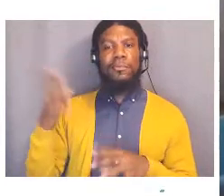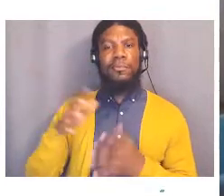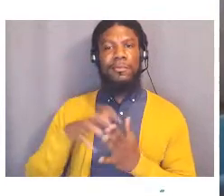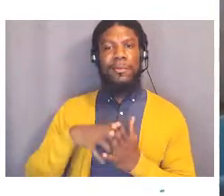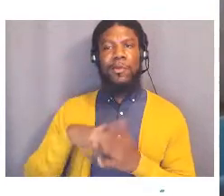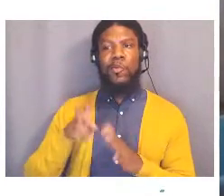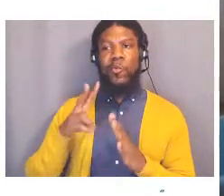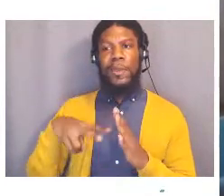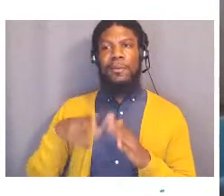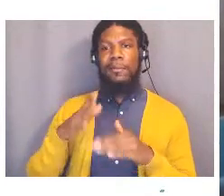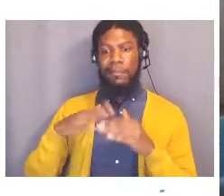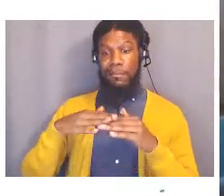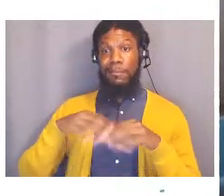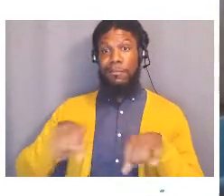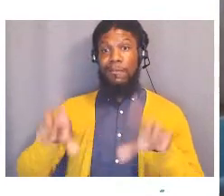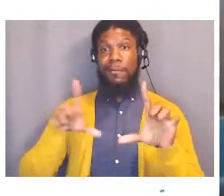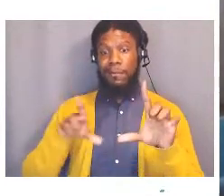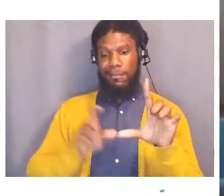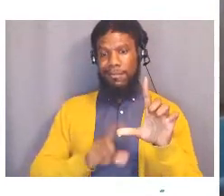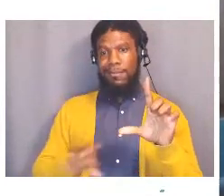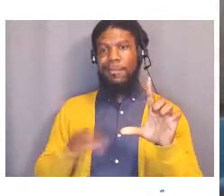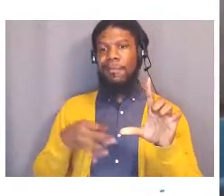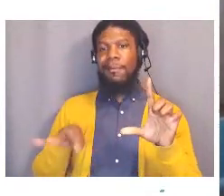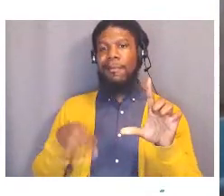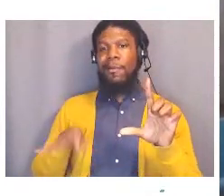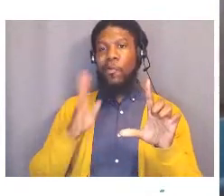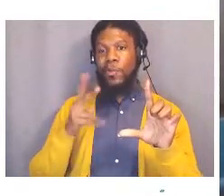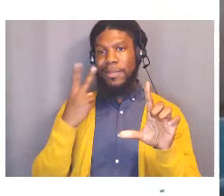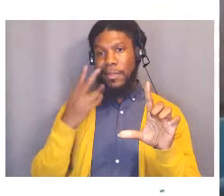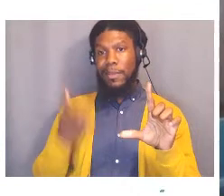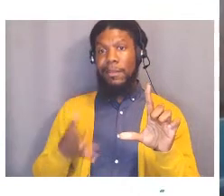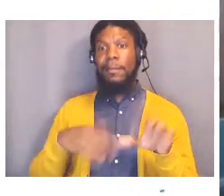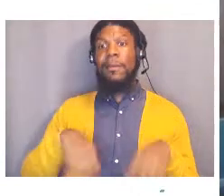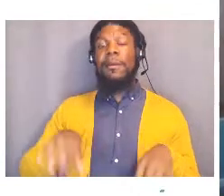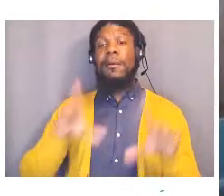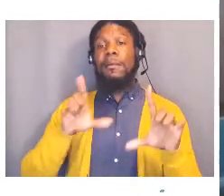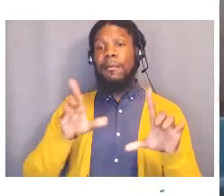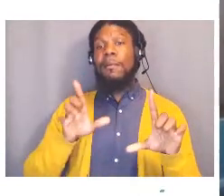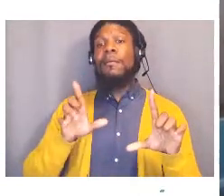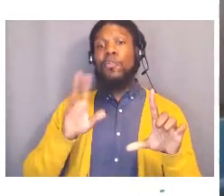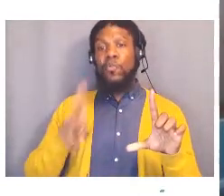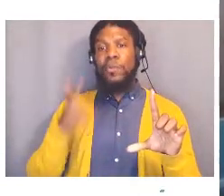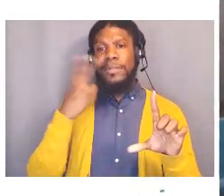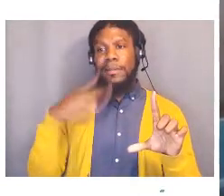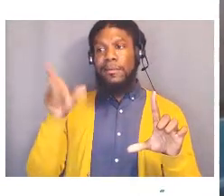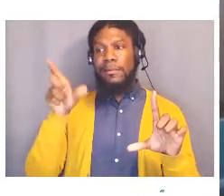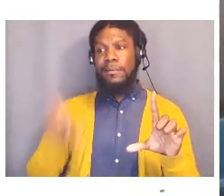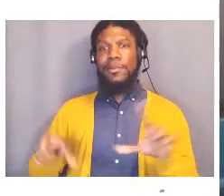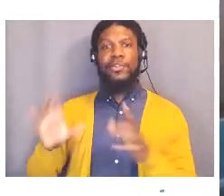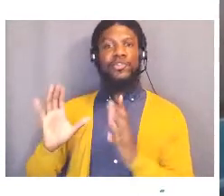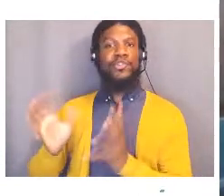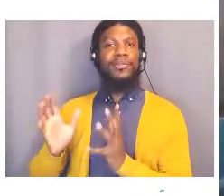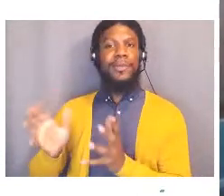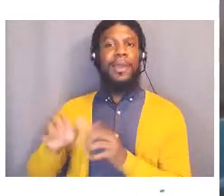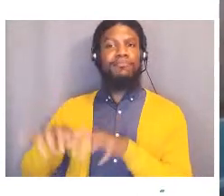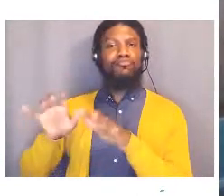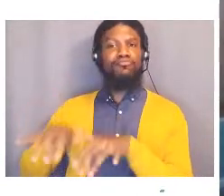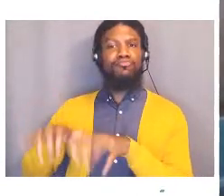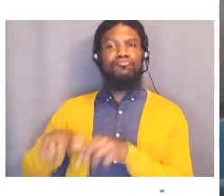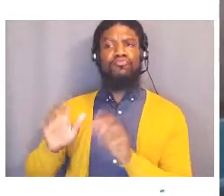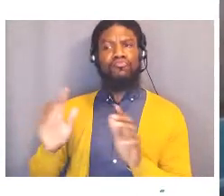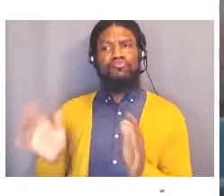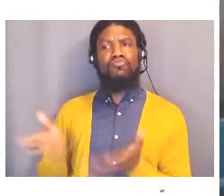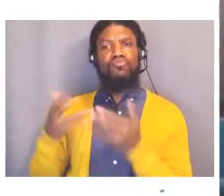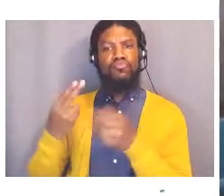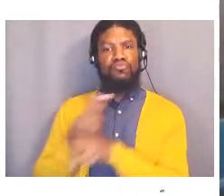directly beneath the video player. Also on the website, to the right of the video, there is a chat box, which we encourage you to use to